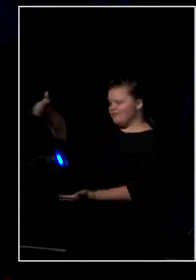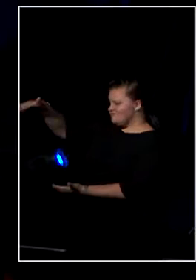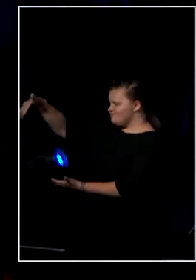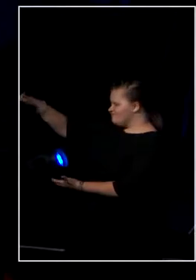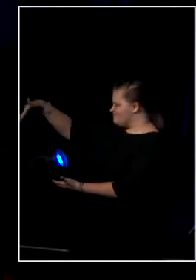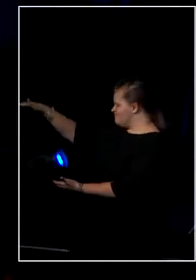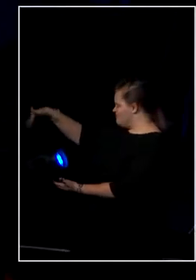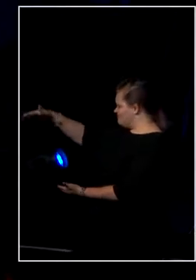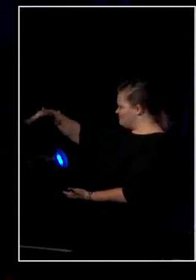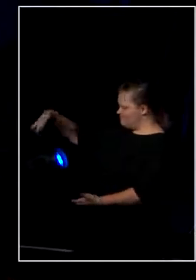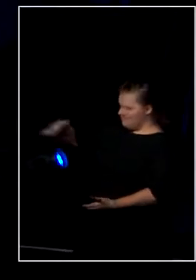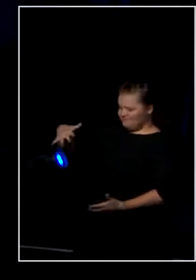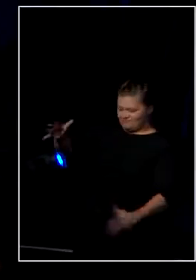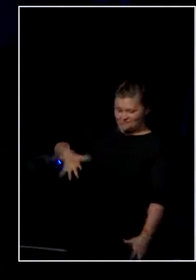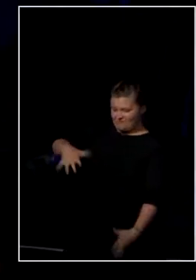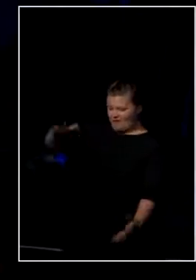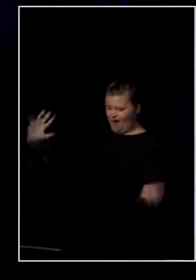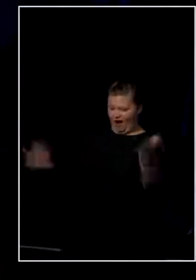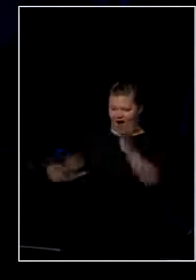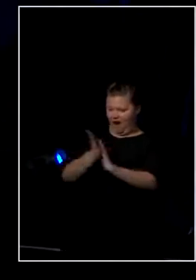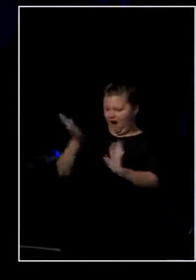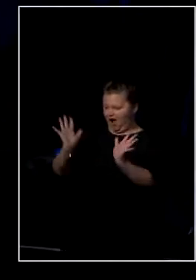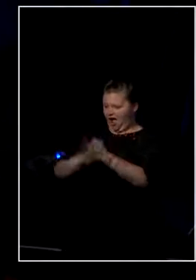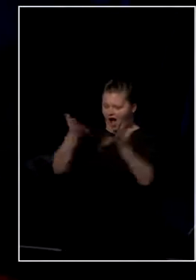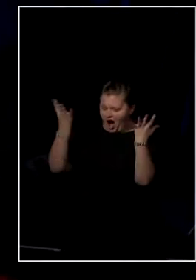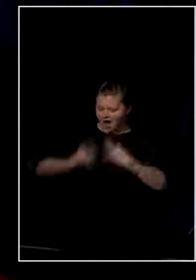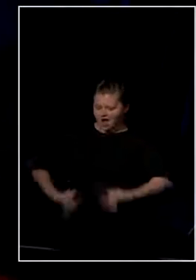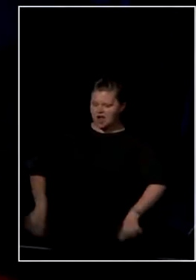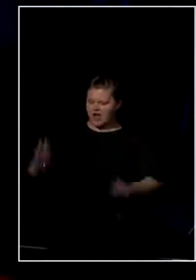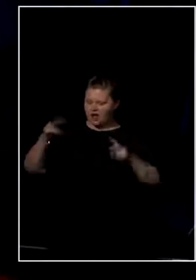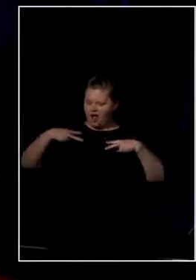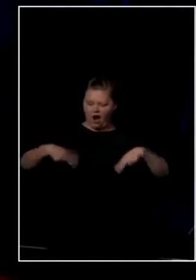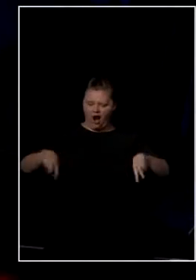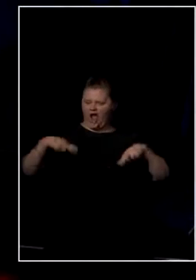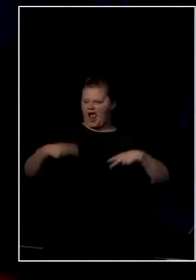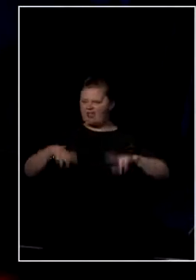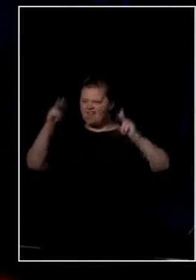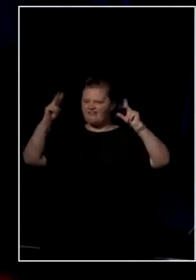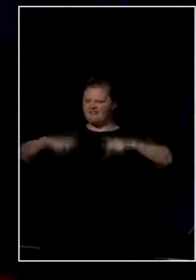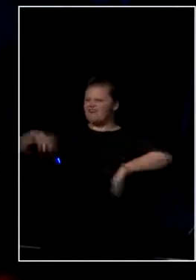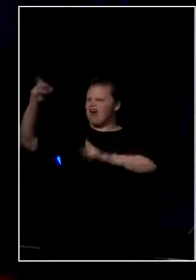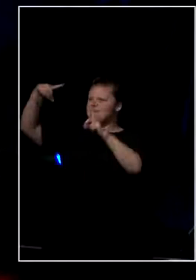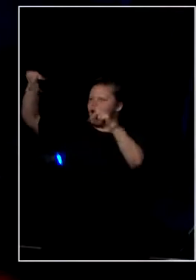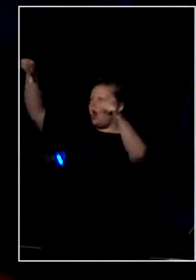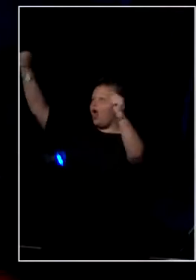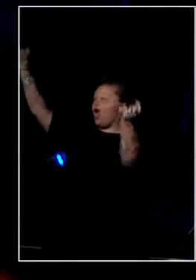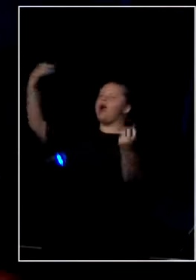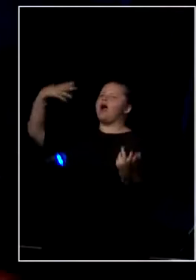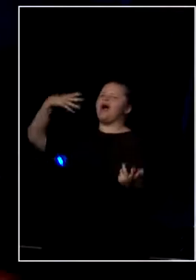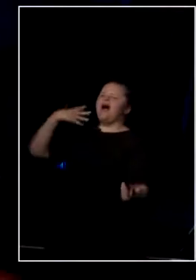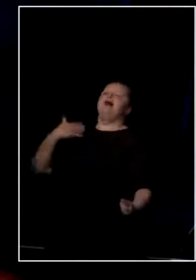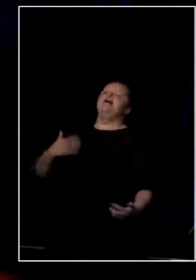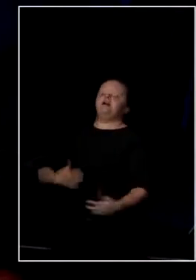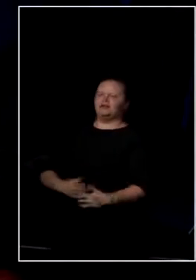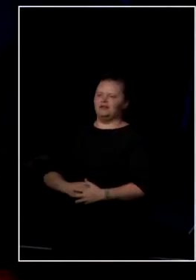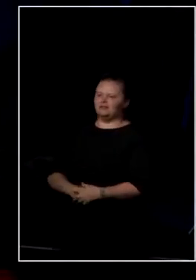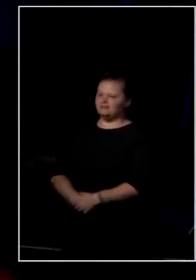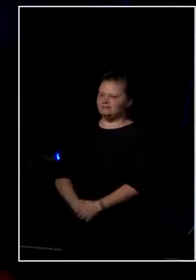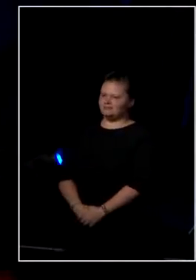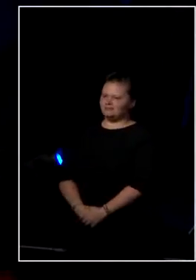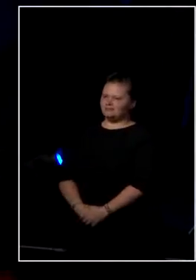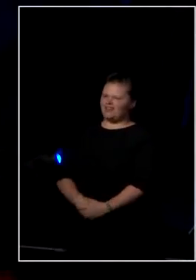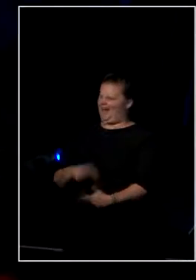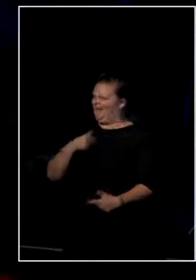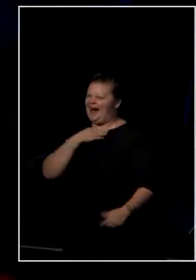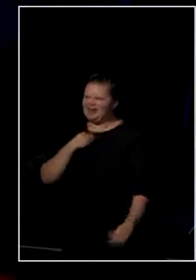in a huge fire, and dance around naked in the fucking moonlight. I kind of wish it was